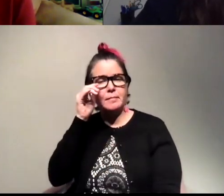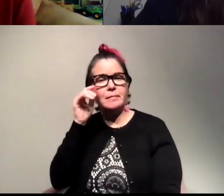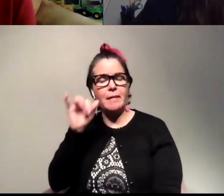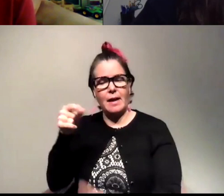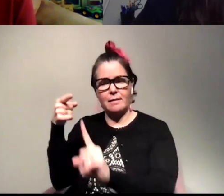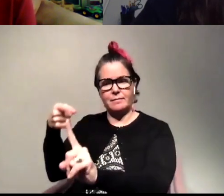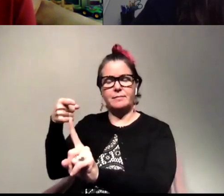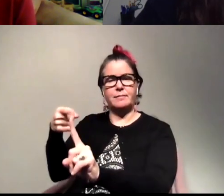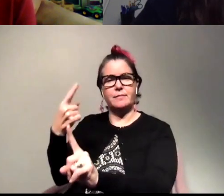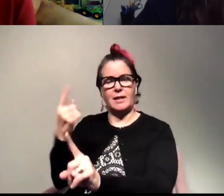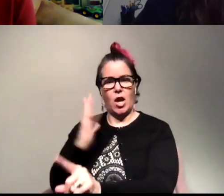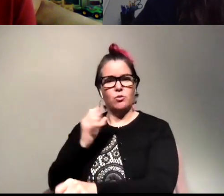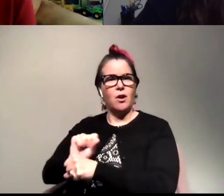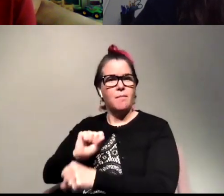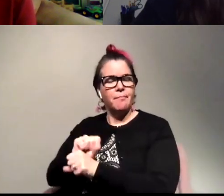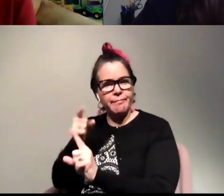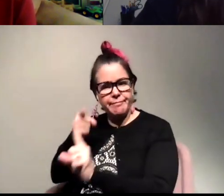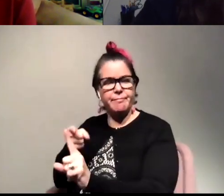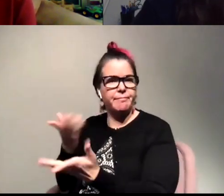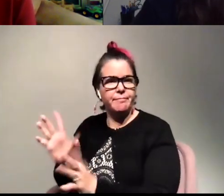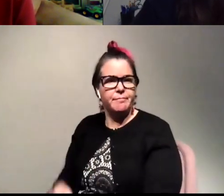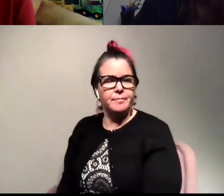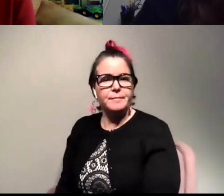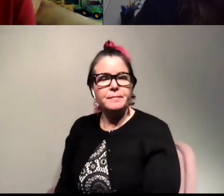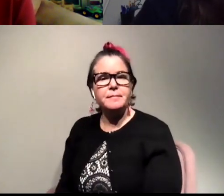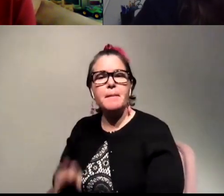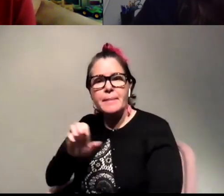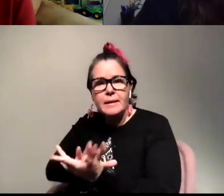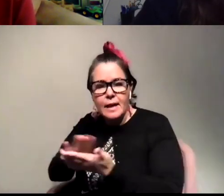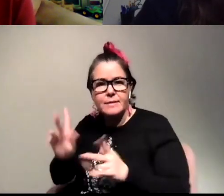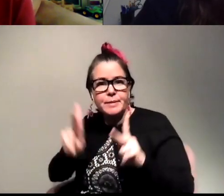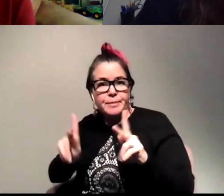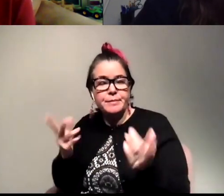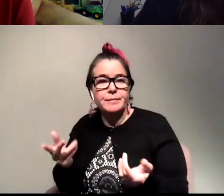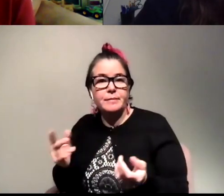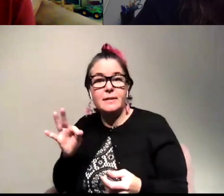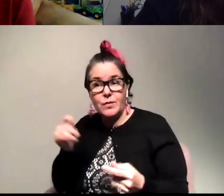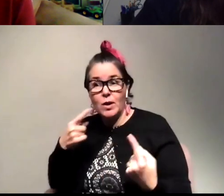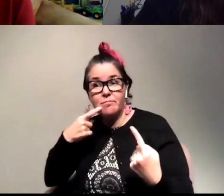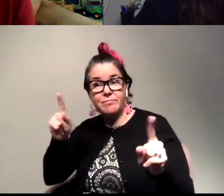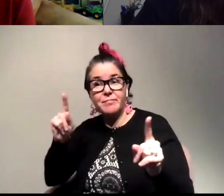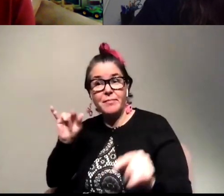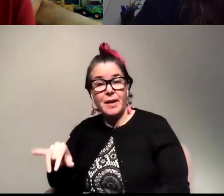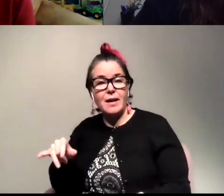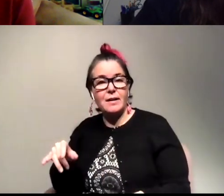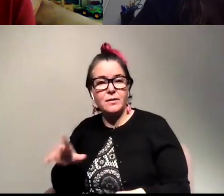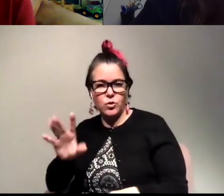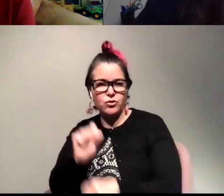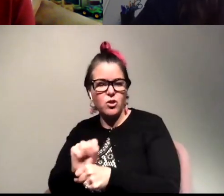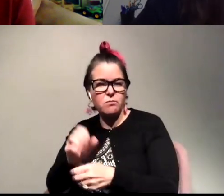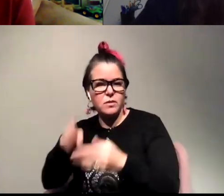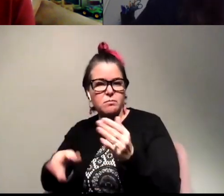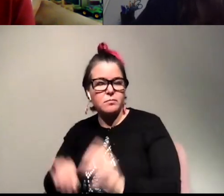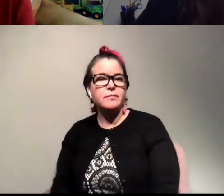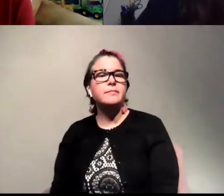That's our one job in the world, is to be nice people. And if you can accomplish that, you've done your job.